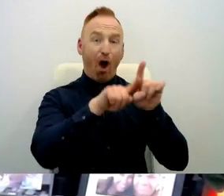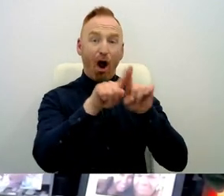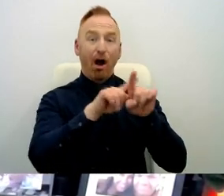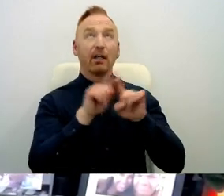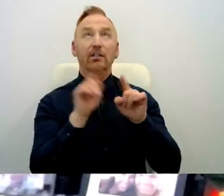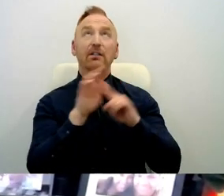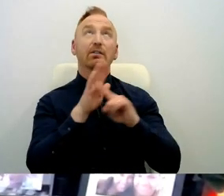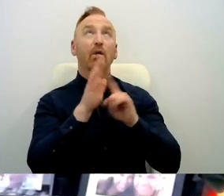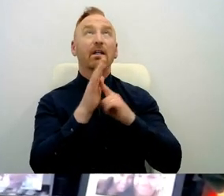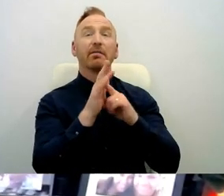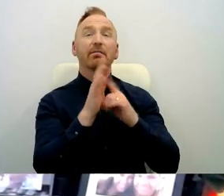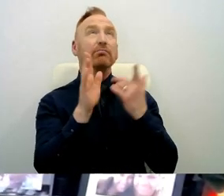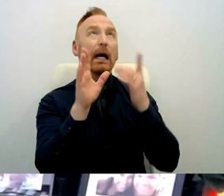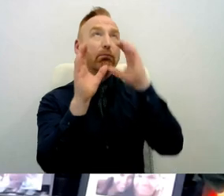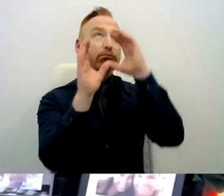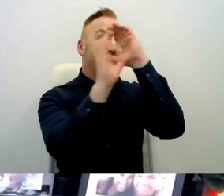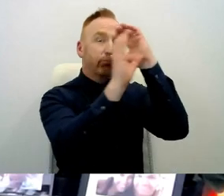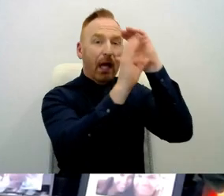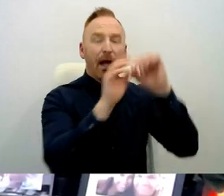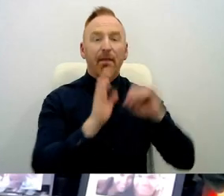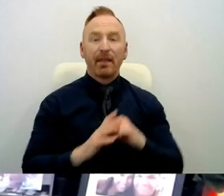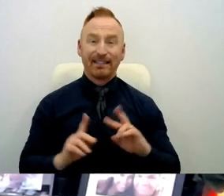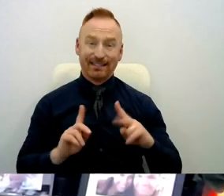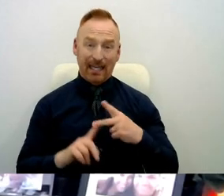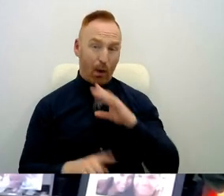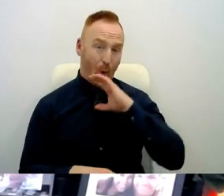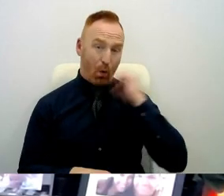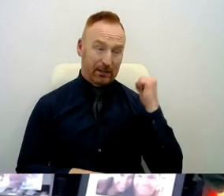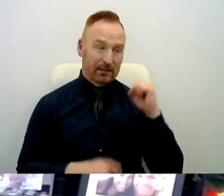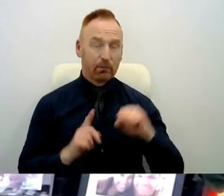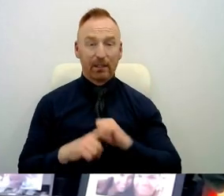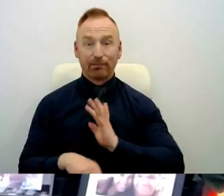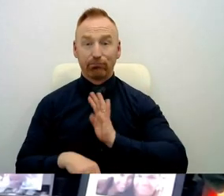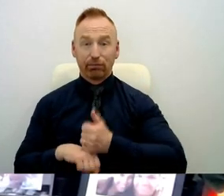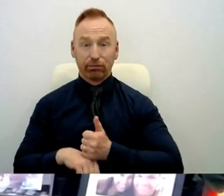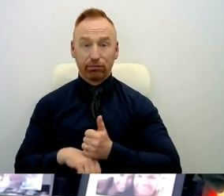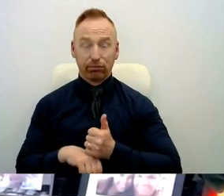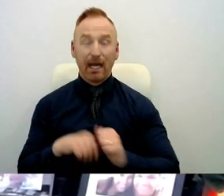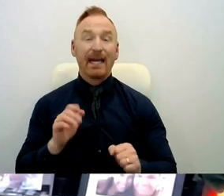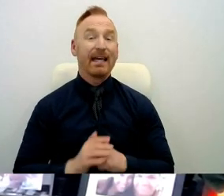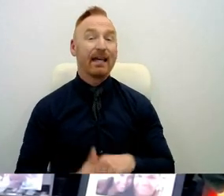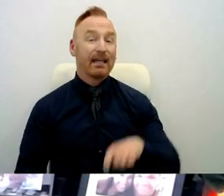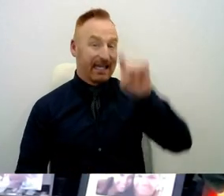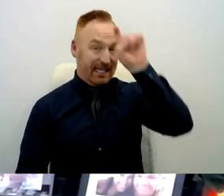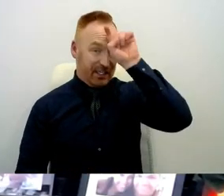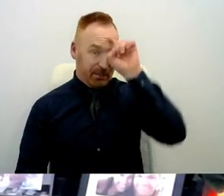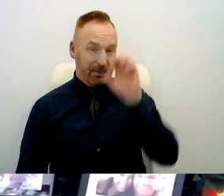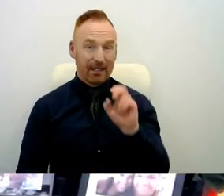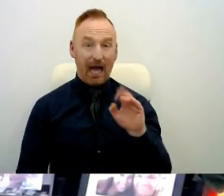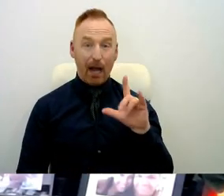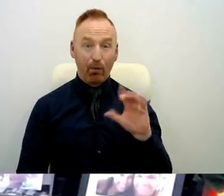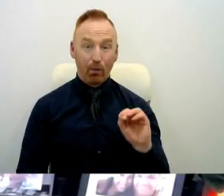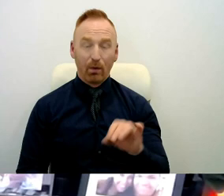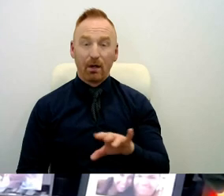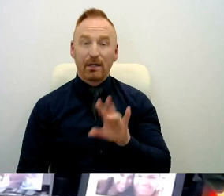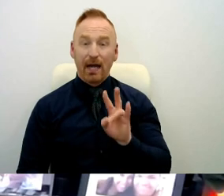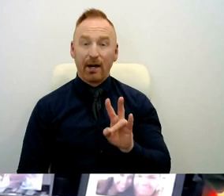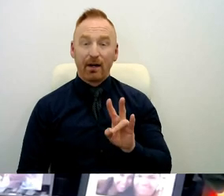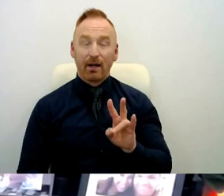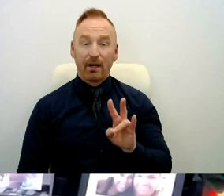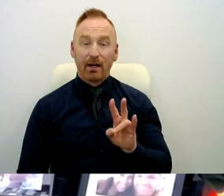astronomy. The second oldest university in continuous operation in the world was established in Cairo, Egypt in 970